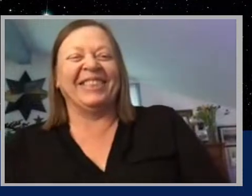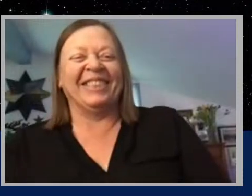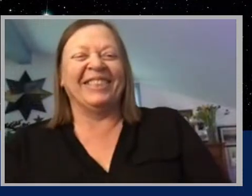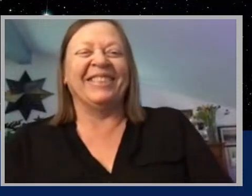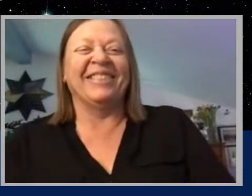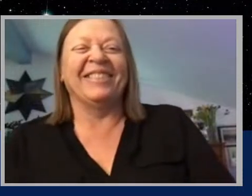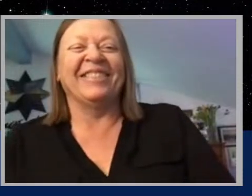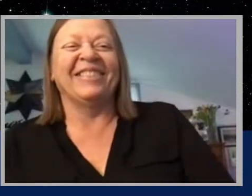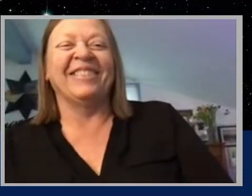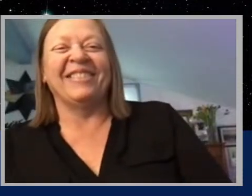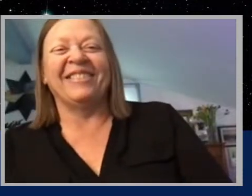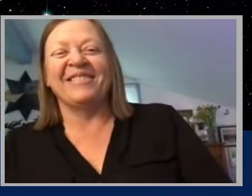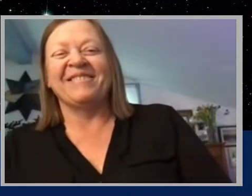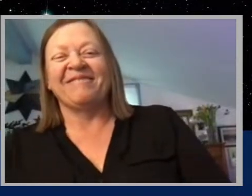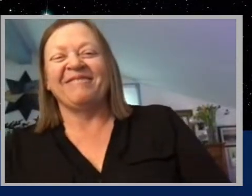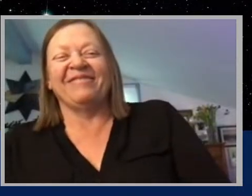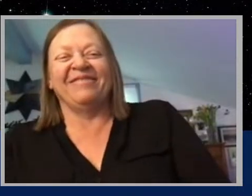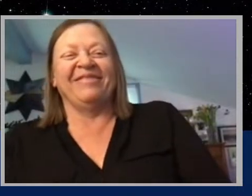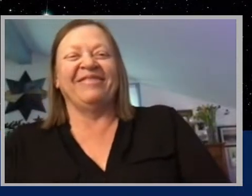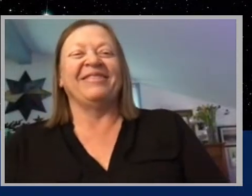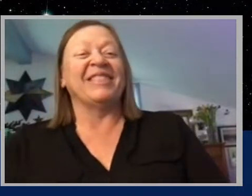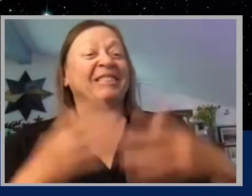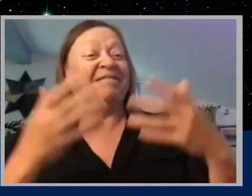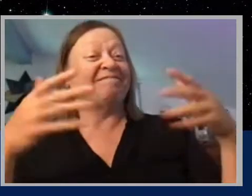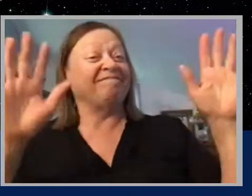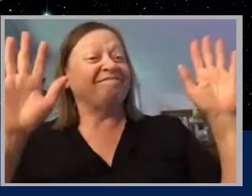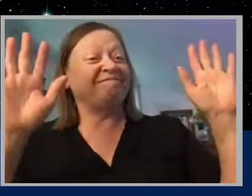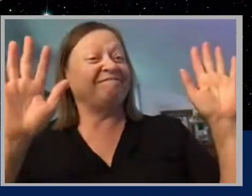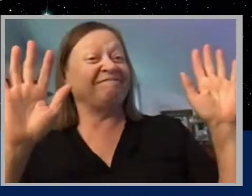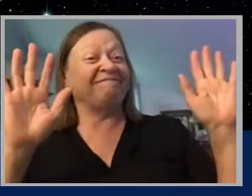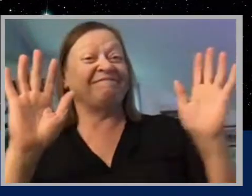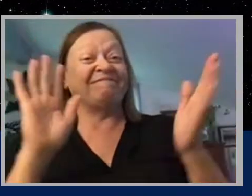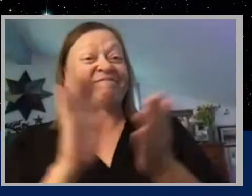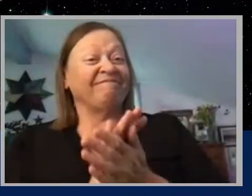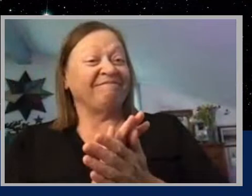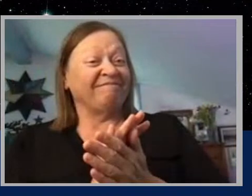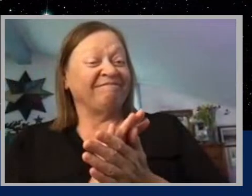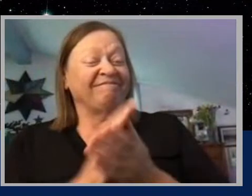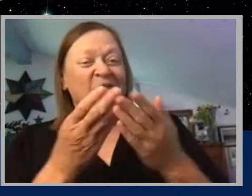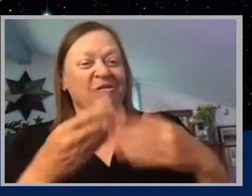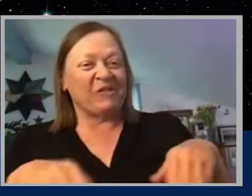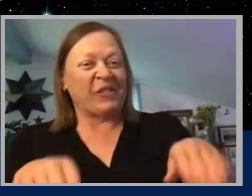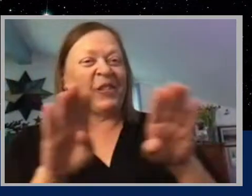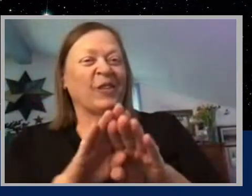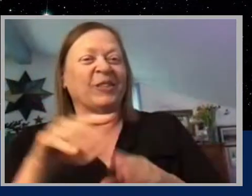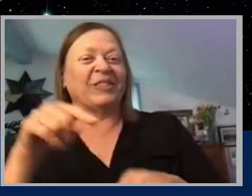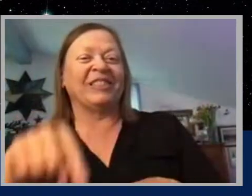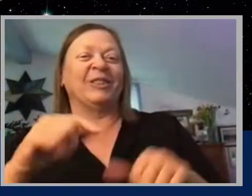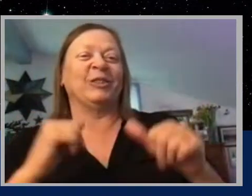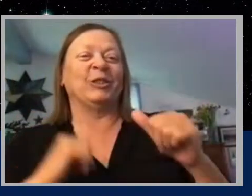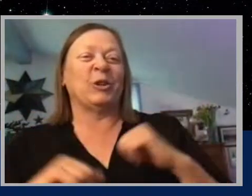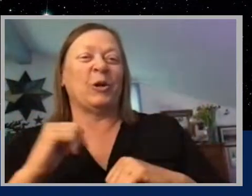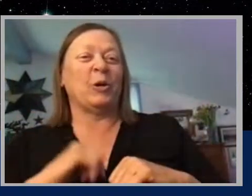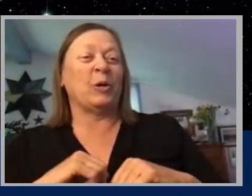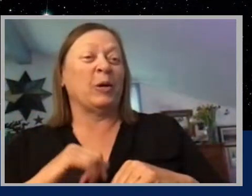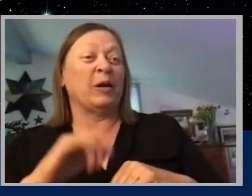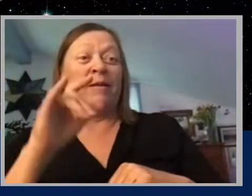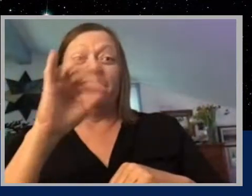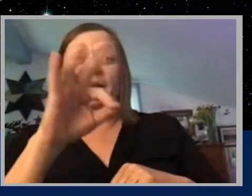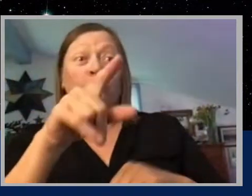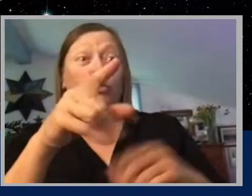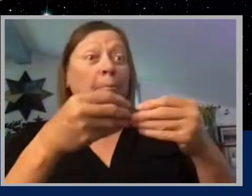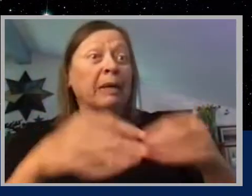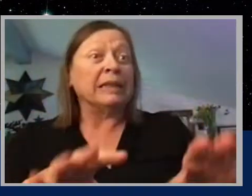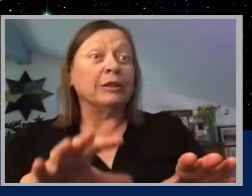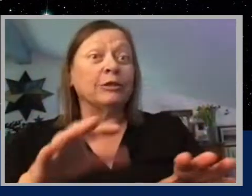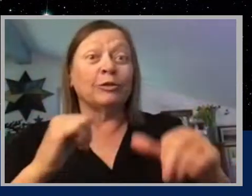Thank you so much to our ASL friends. That is going to bring us to an end of this show here. Remember, if you didn't get to catch the whole thing, because I know we